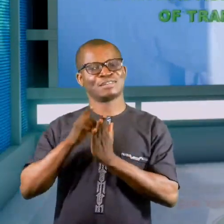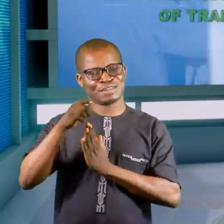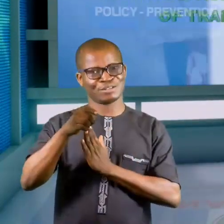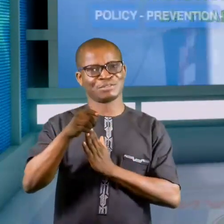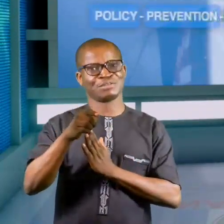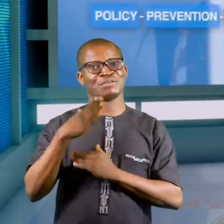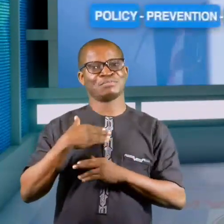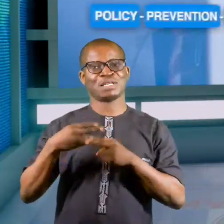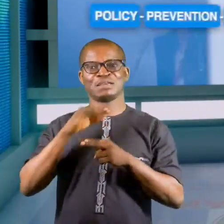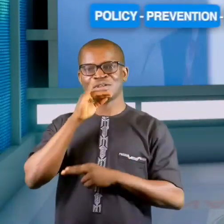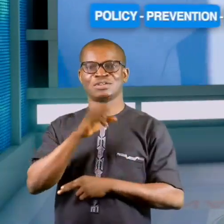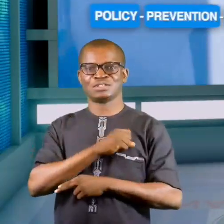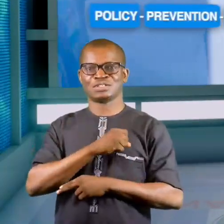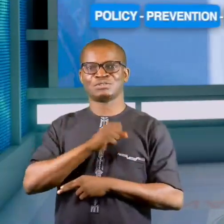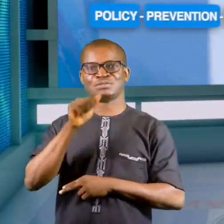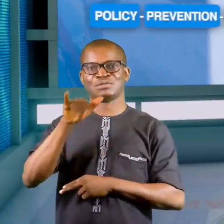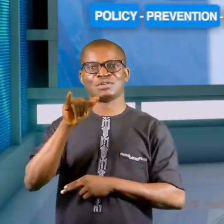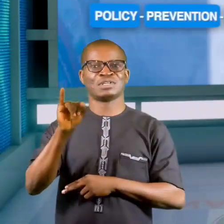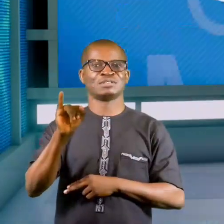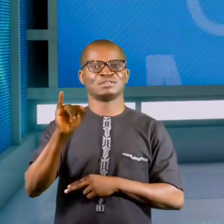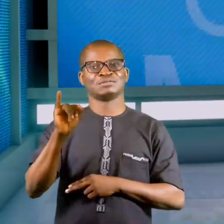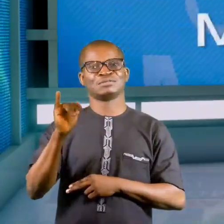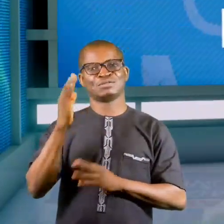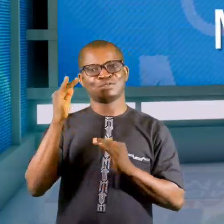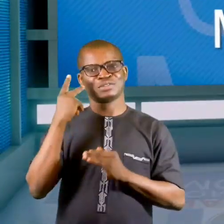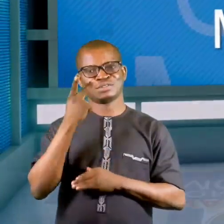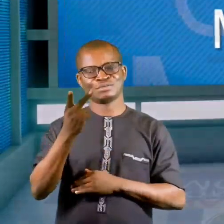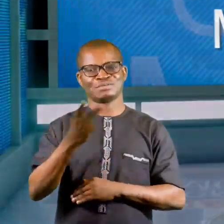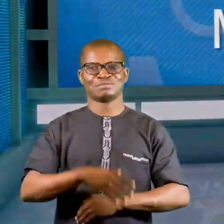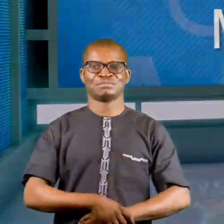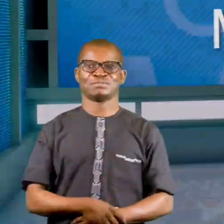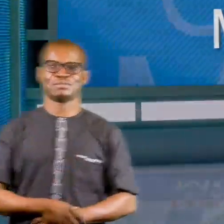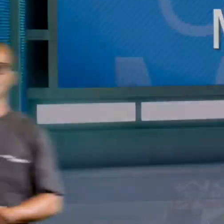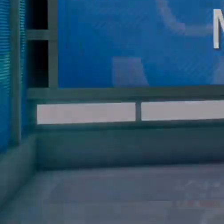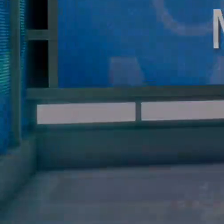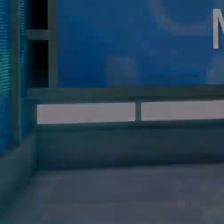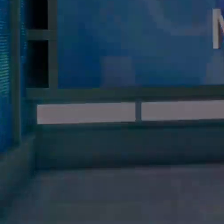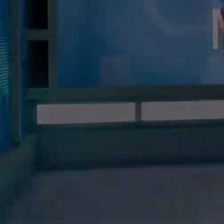to keep a date with us next week. My name is Angela Agwegi. Hope to see you then.